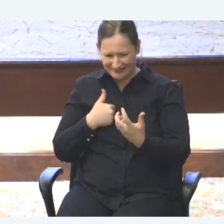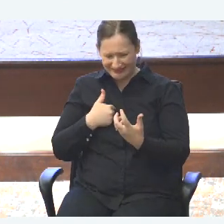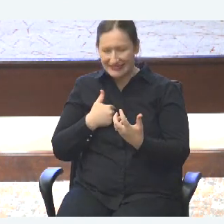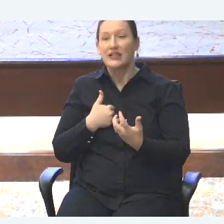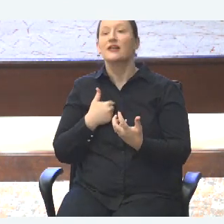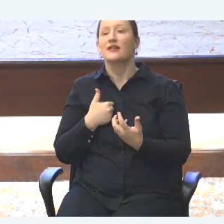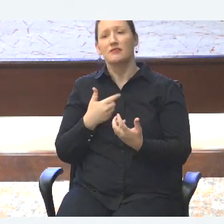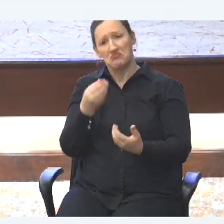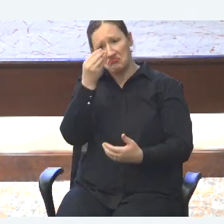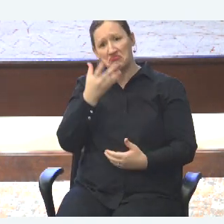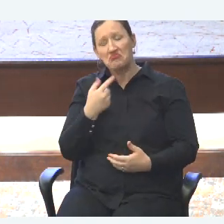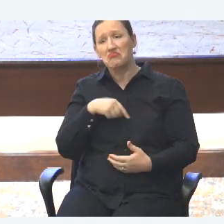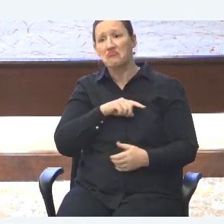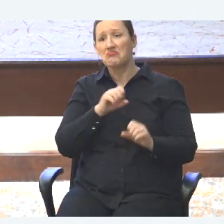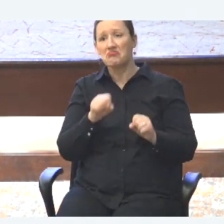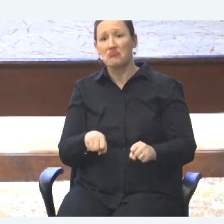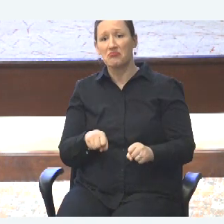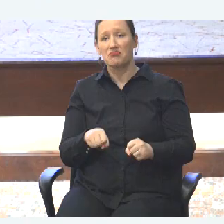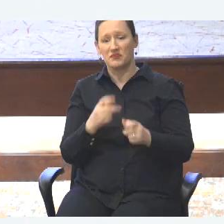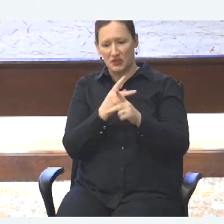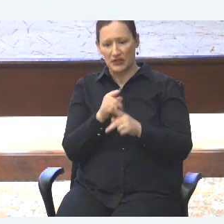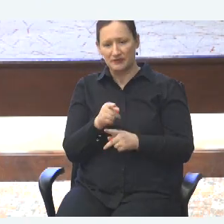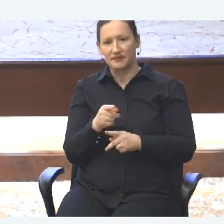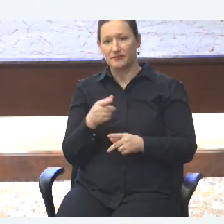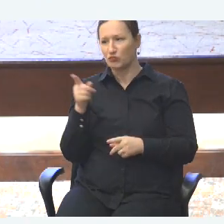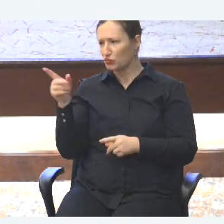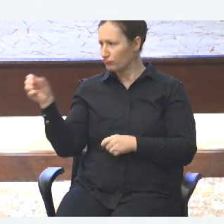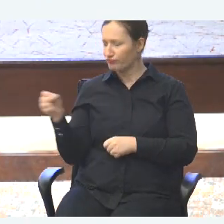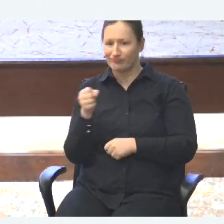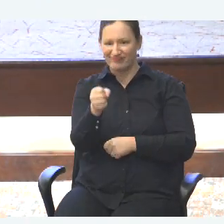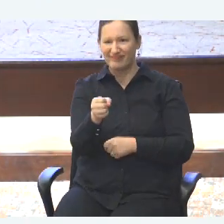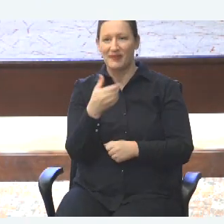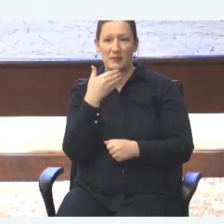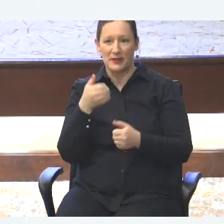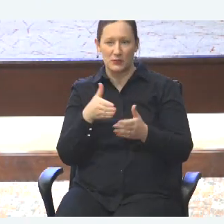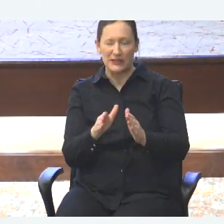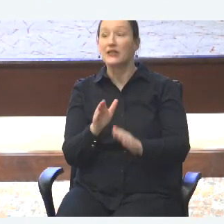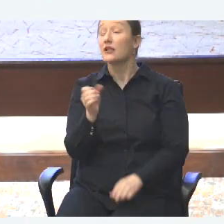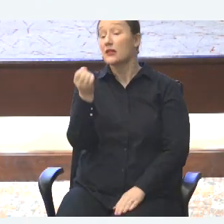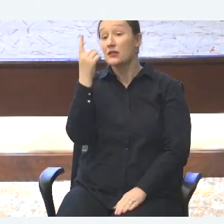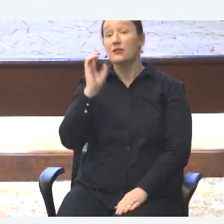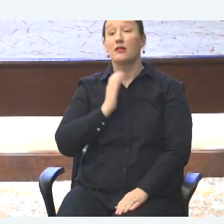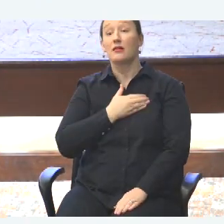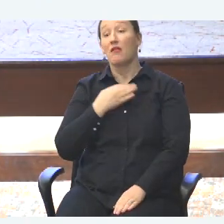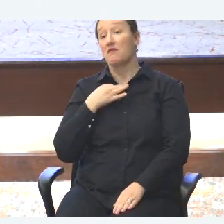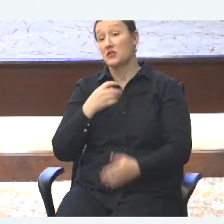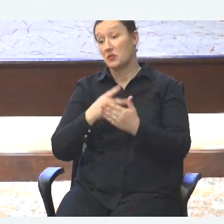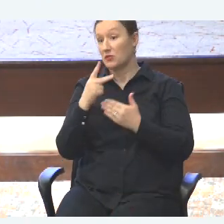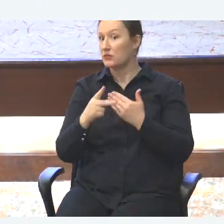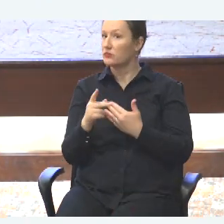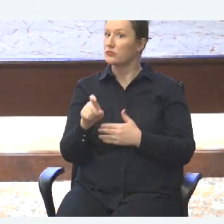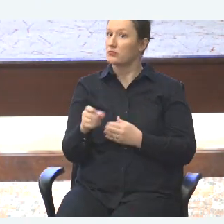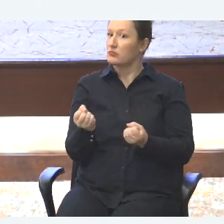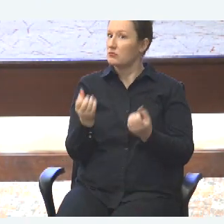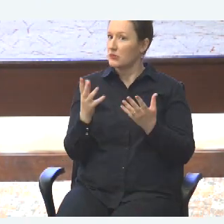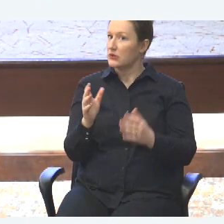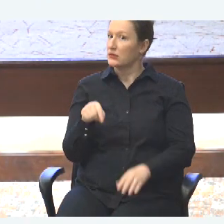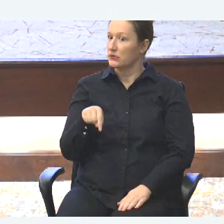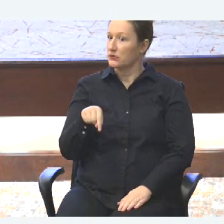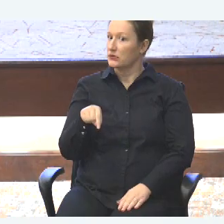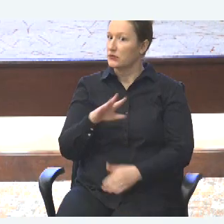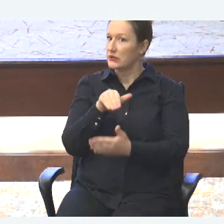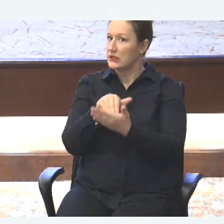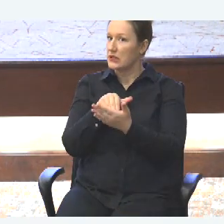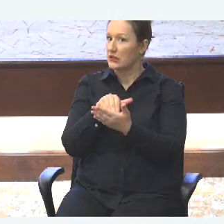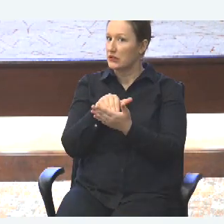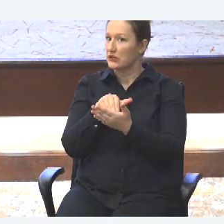help and ways to help the animals. Our volunteer program is currently the greatest need of the center. Volunteers